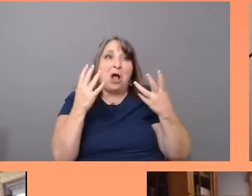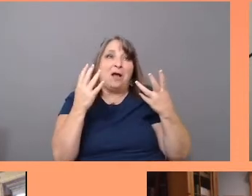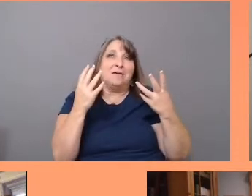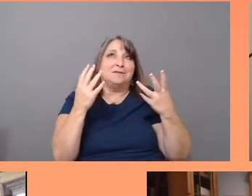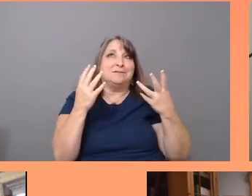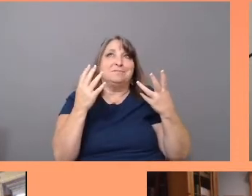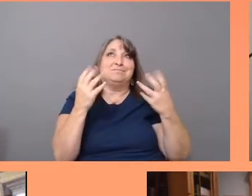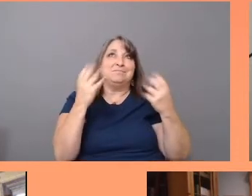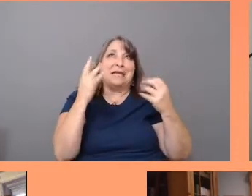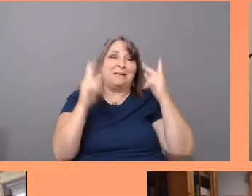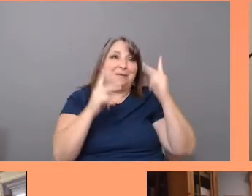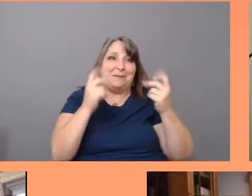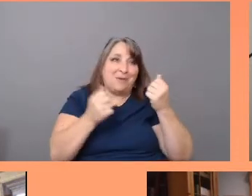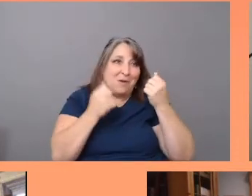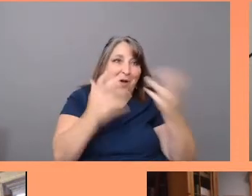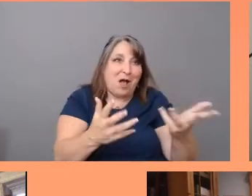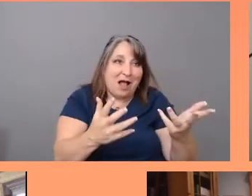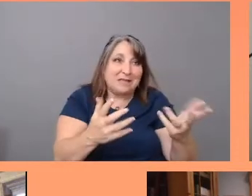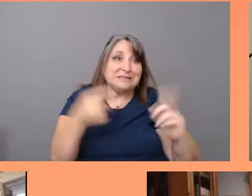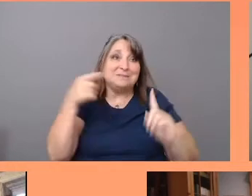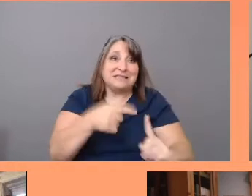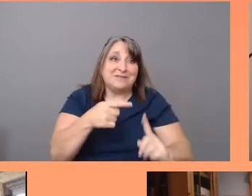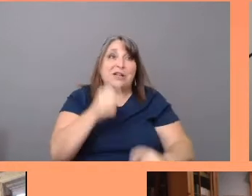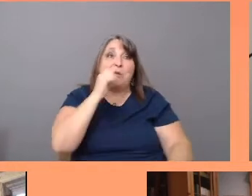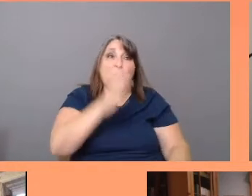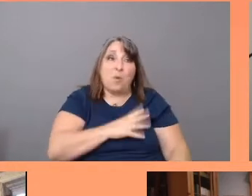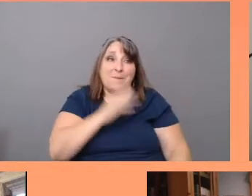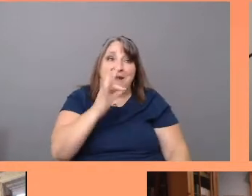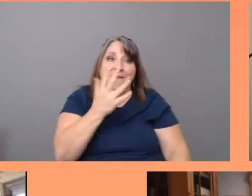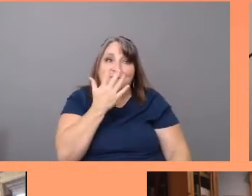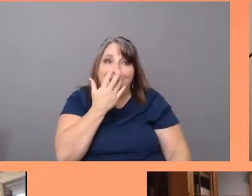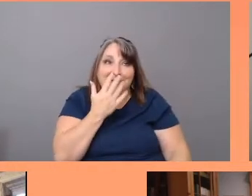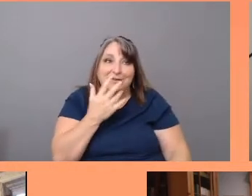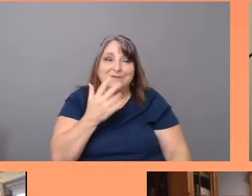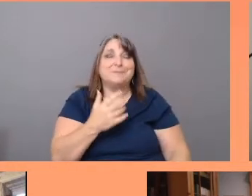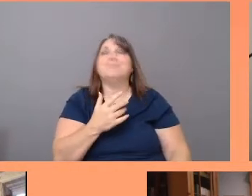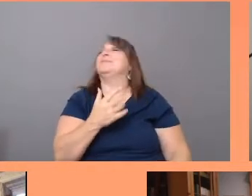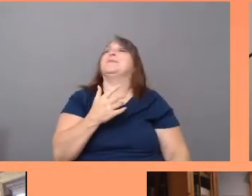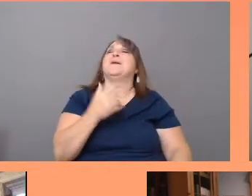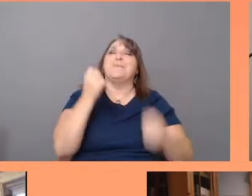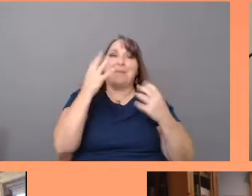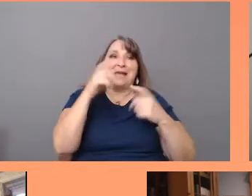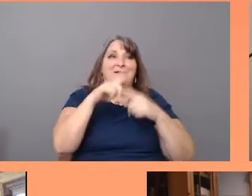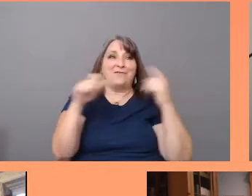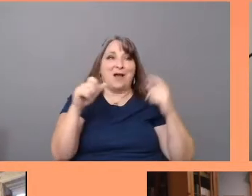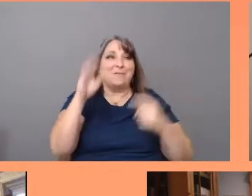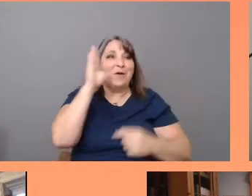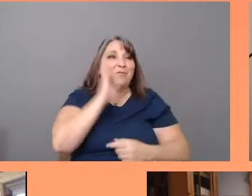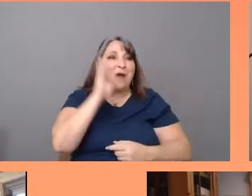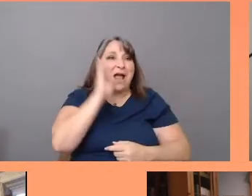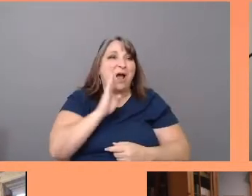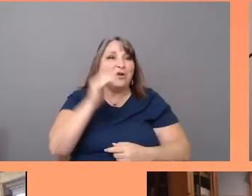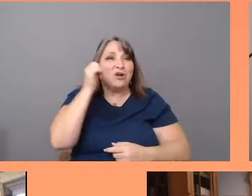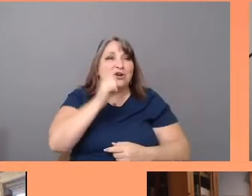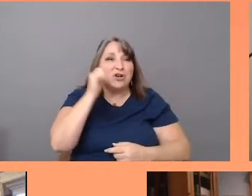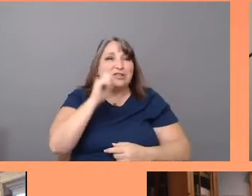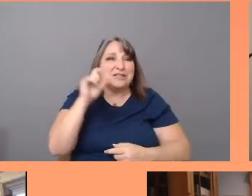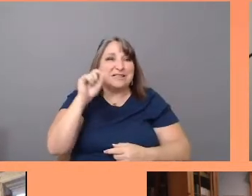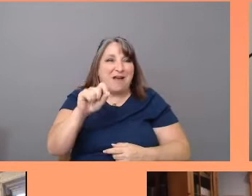particularly women of color, many from the organization Brown Girls Doc Mafia,